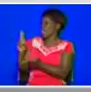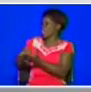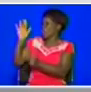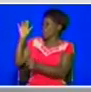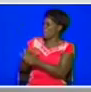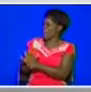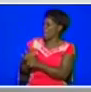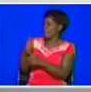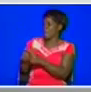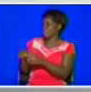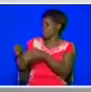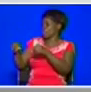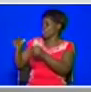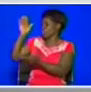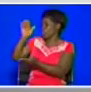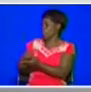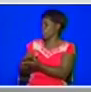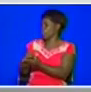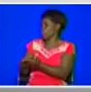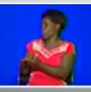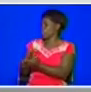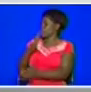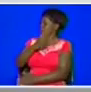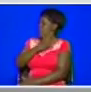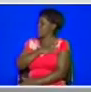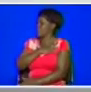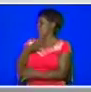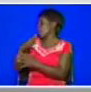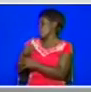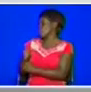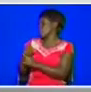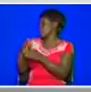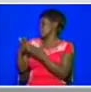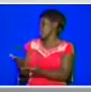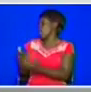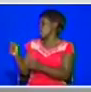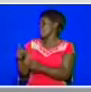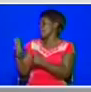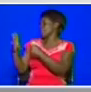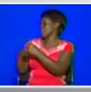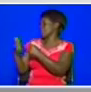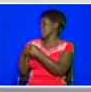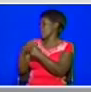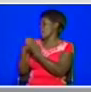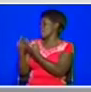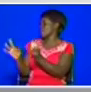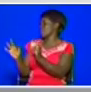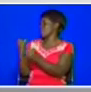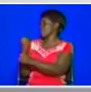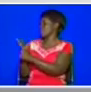but quality went down? What are some of those things that NASA is so confident about that in September we'll have free secondary education? Let me